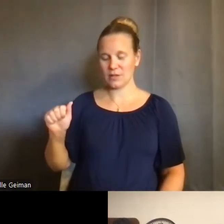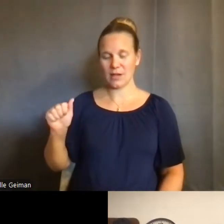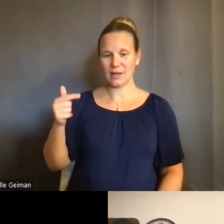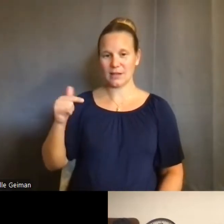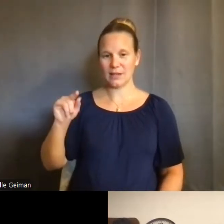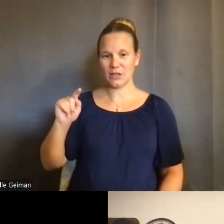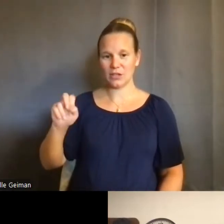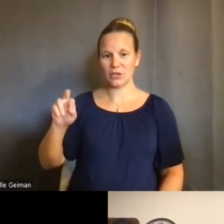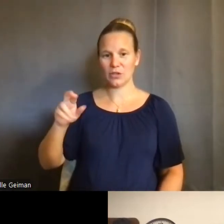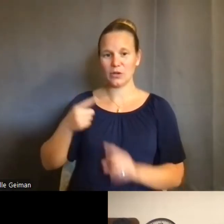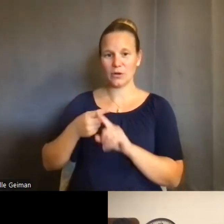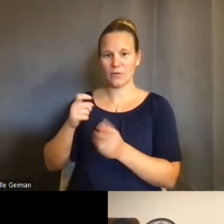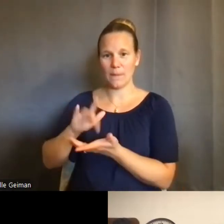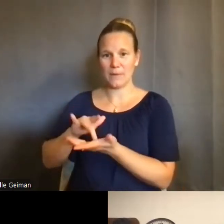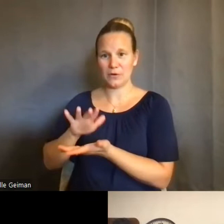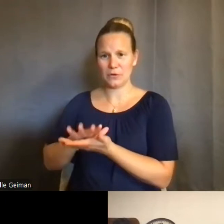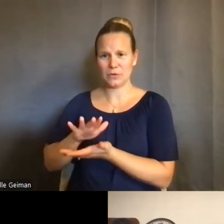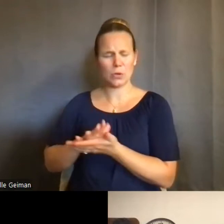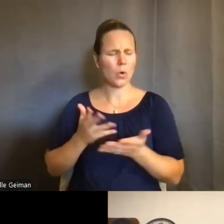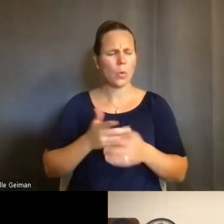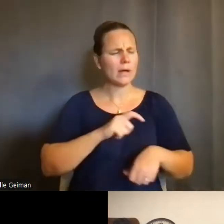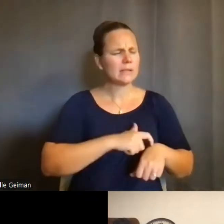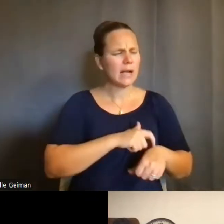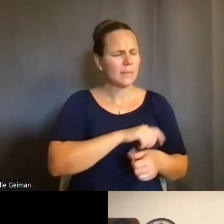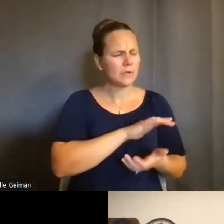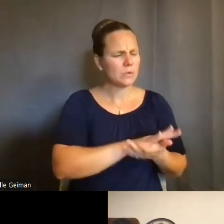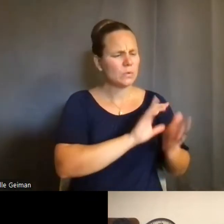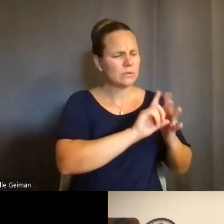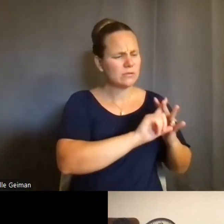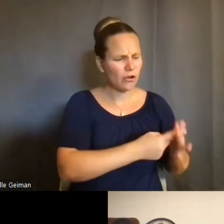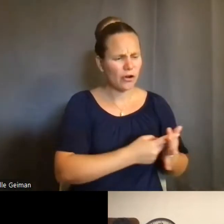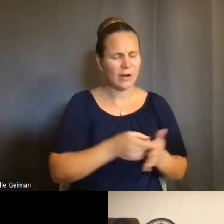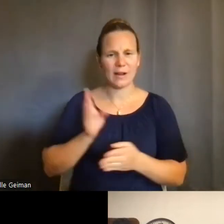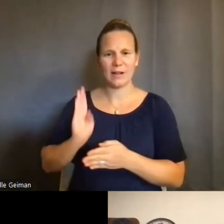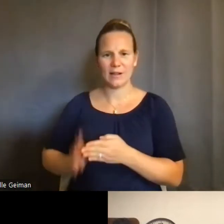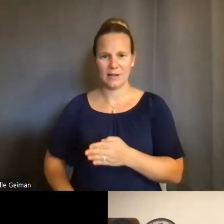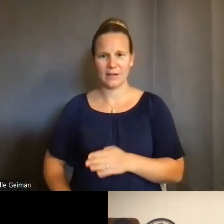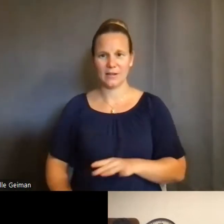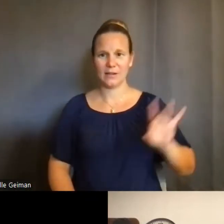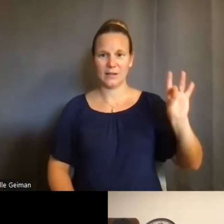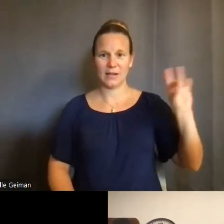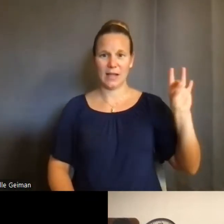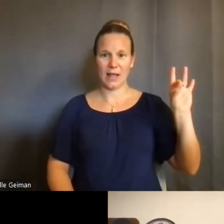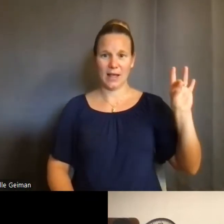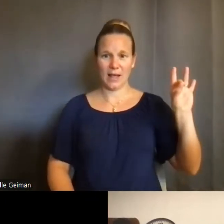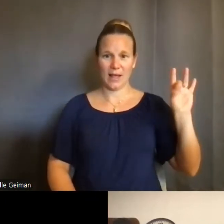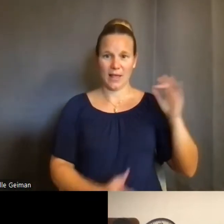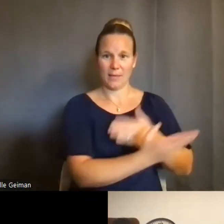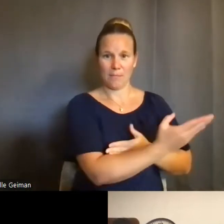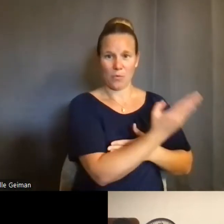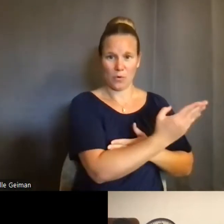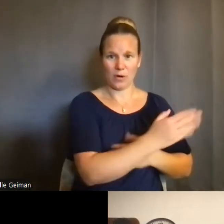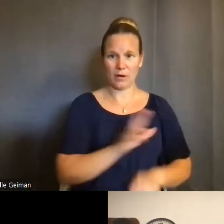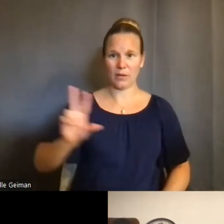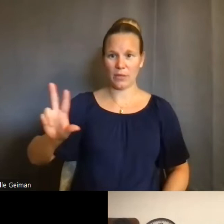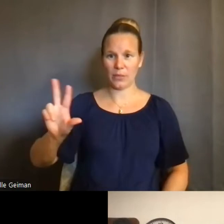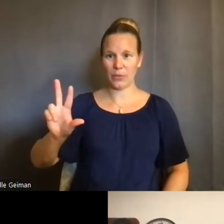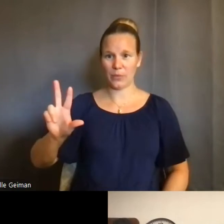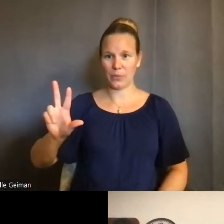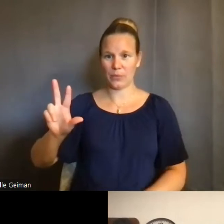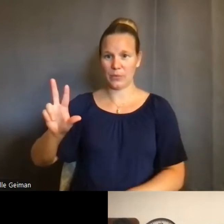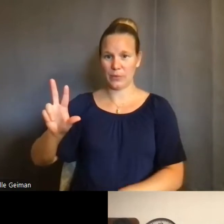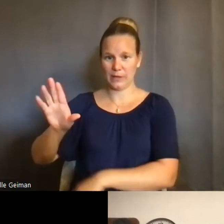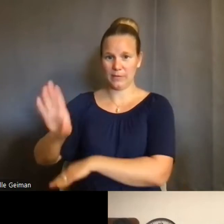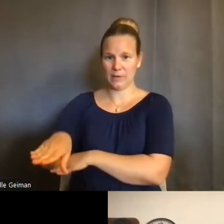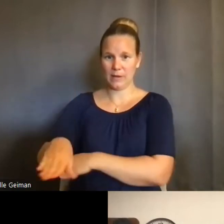School. What time does your school start and end? 8 a.m. start, 3 p.m. Is when